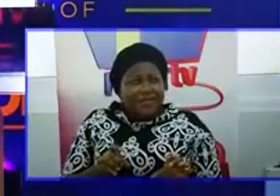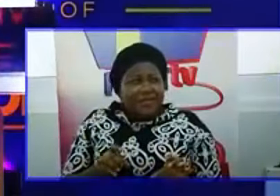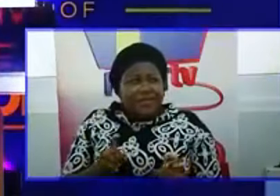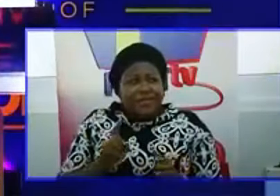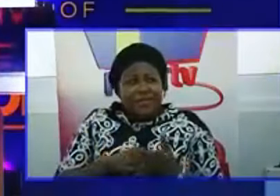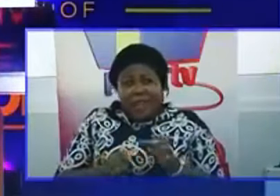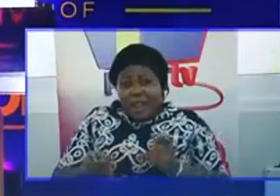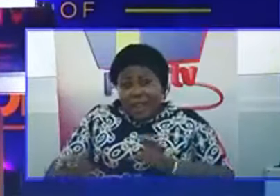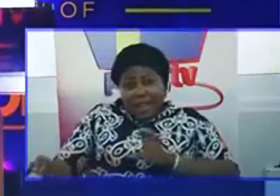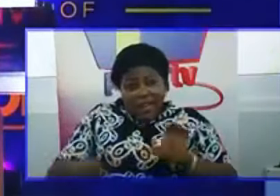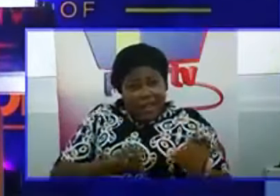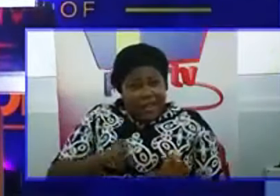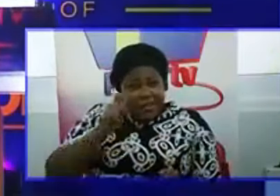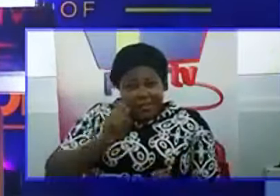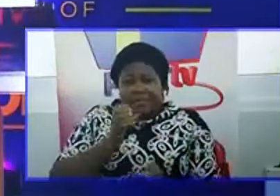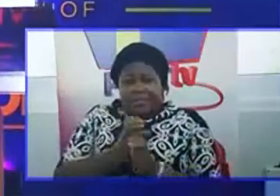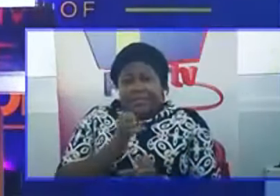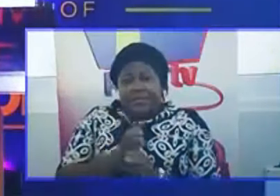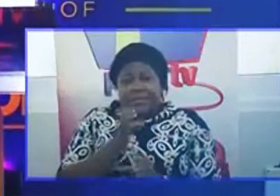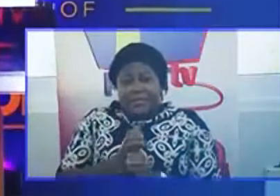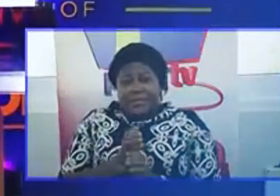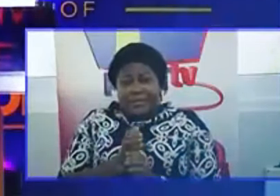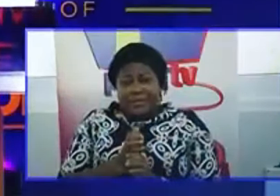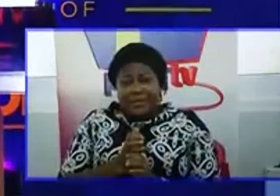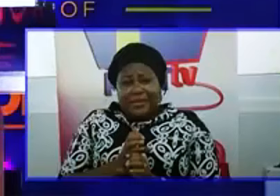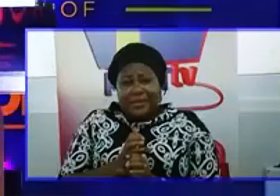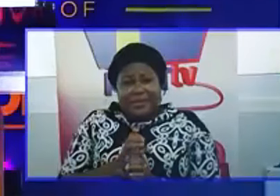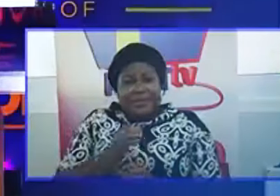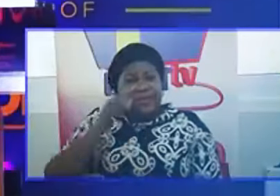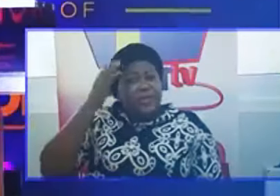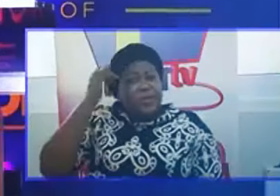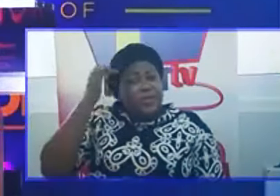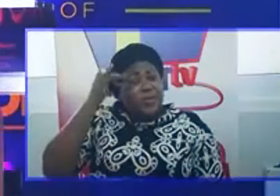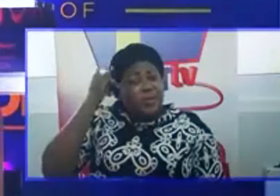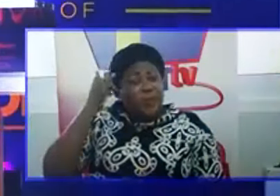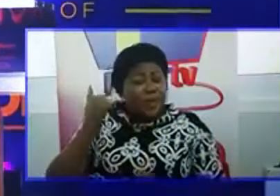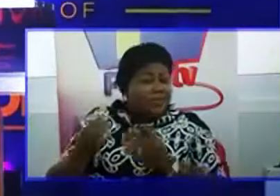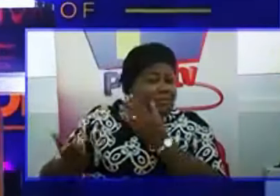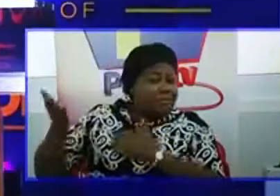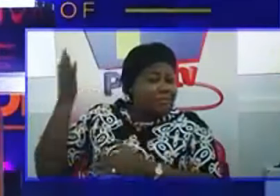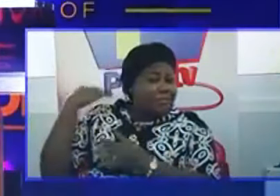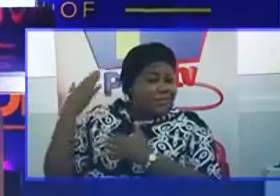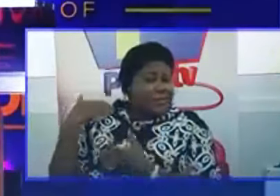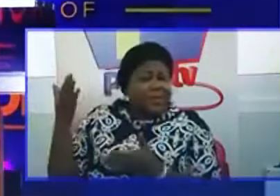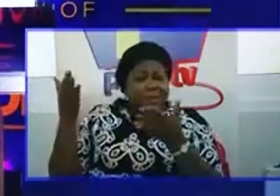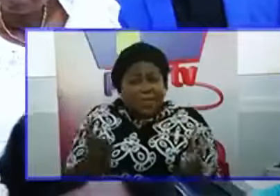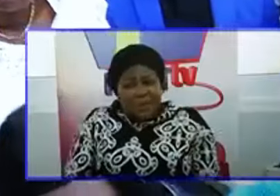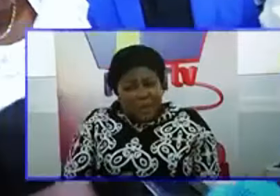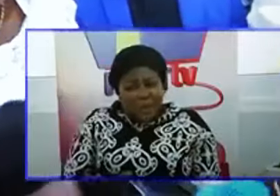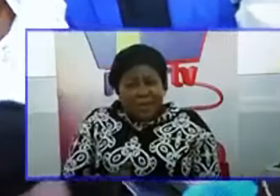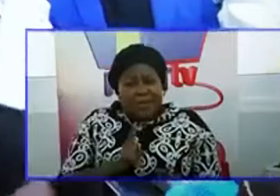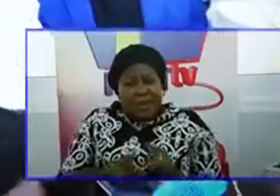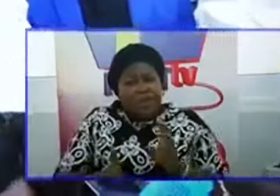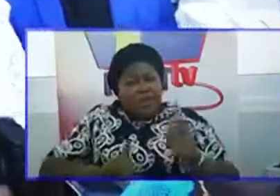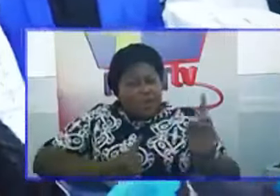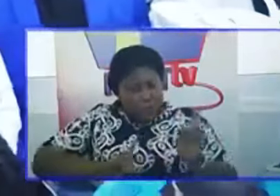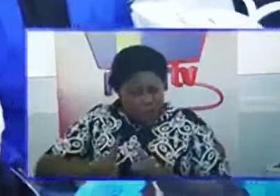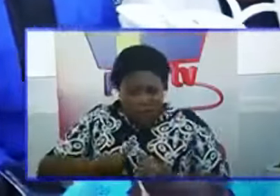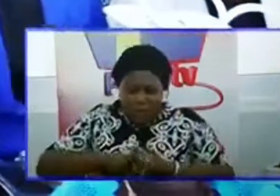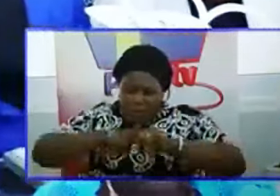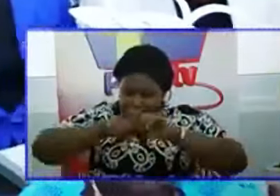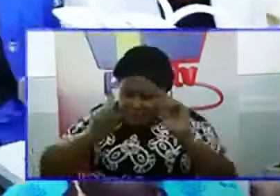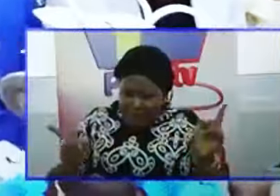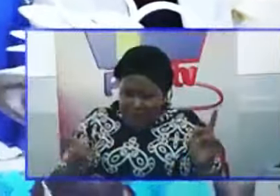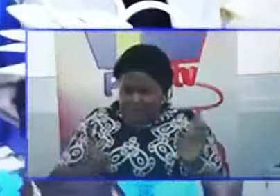be careful, because the past will be brought into account. So he said, do, but do good.